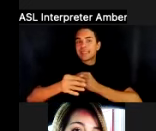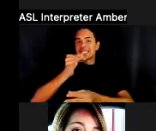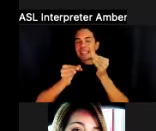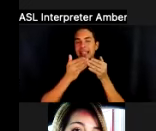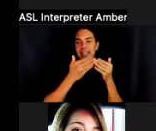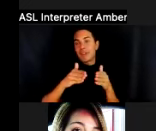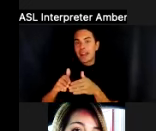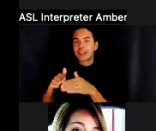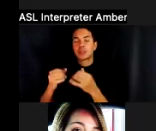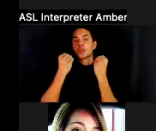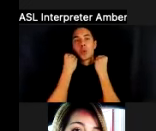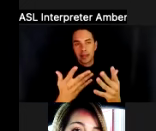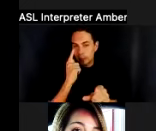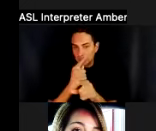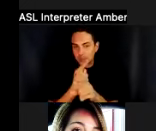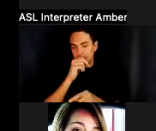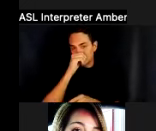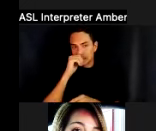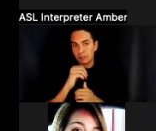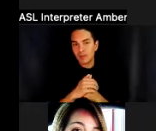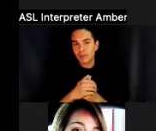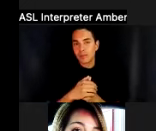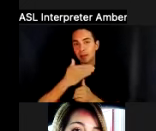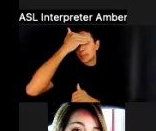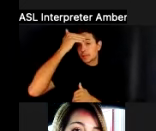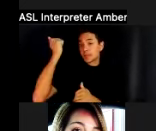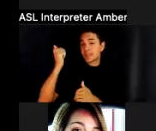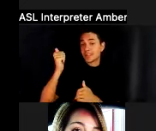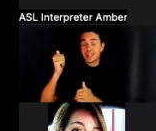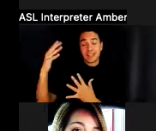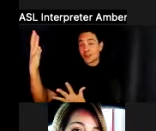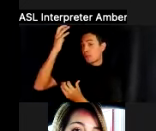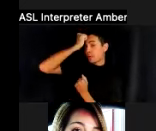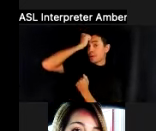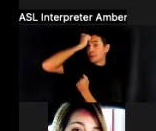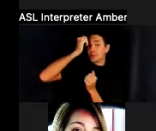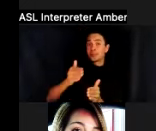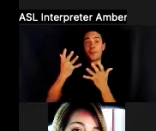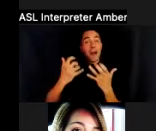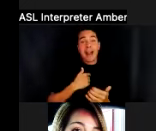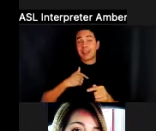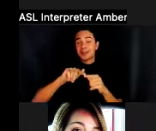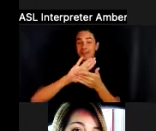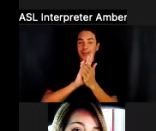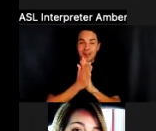exactly. There's so many, right? Because the colonizers want us to be separate and divided.